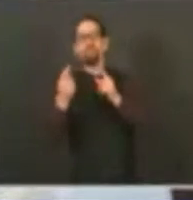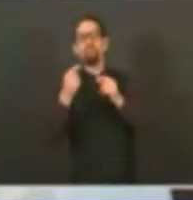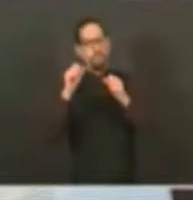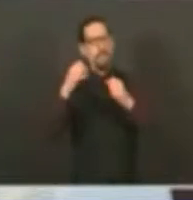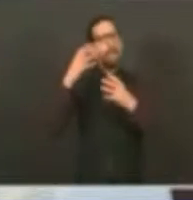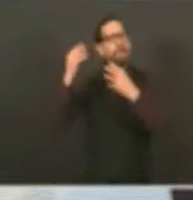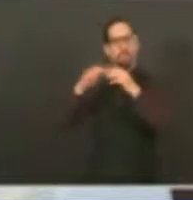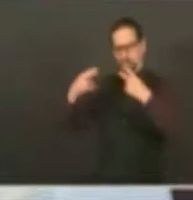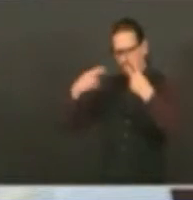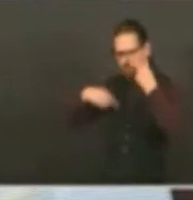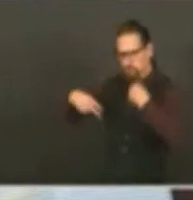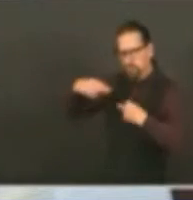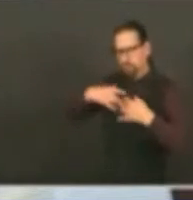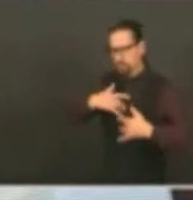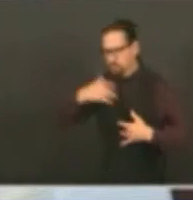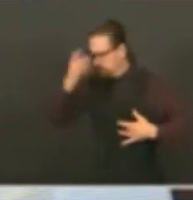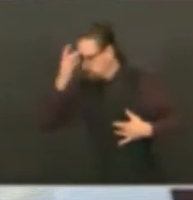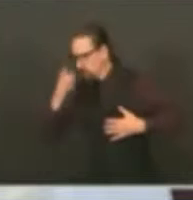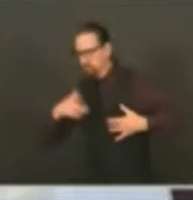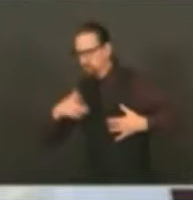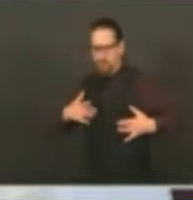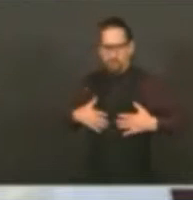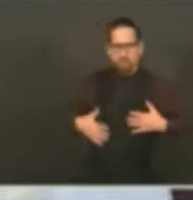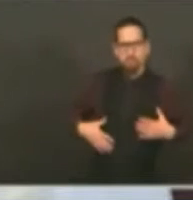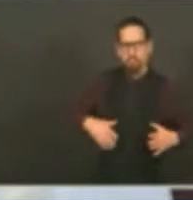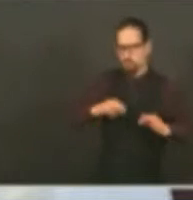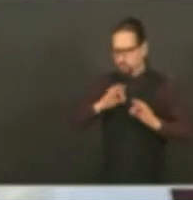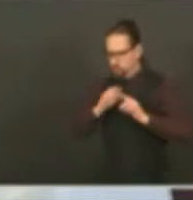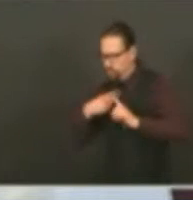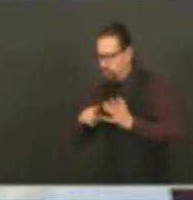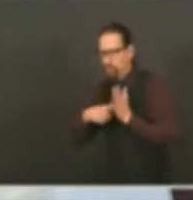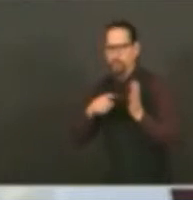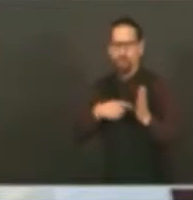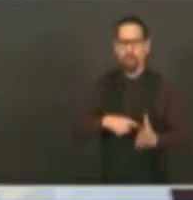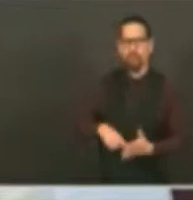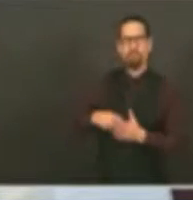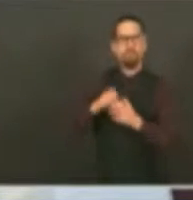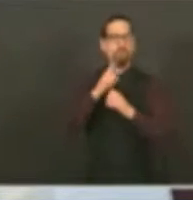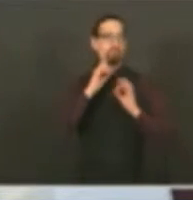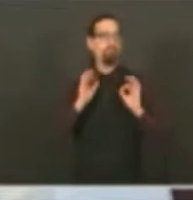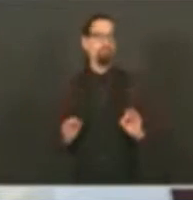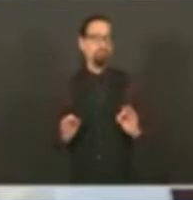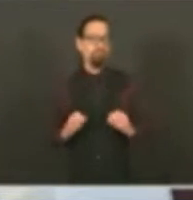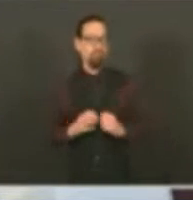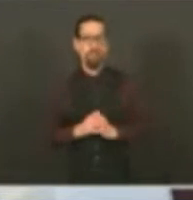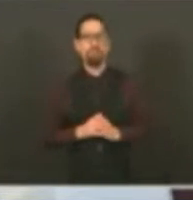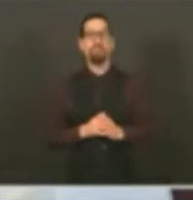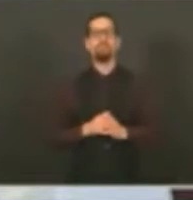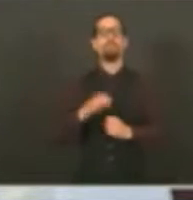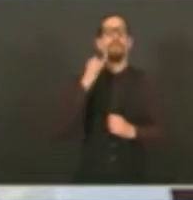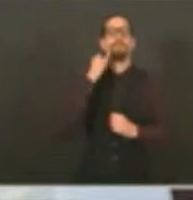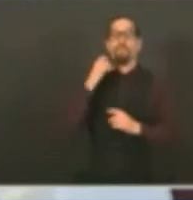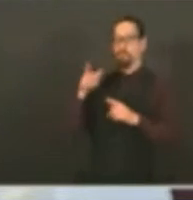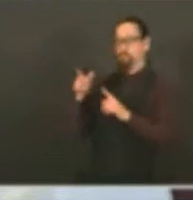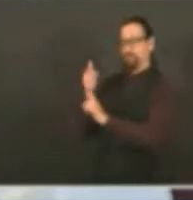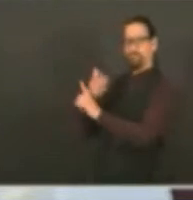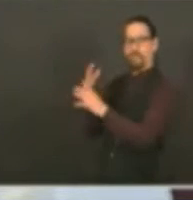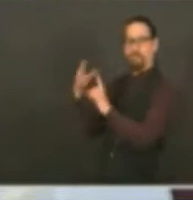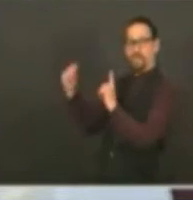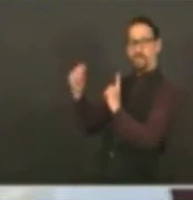you have a negative result from a test taken 5 days or more after you were